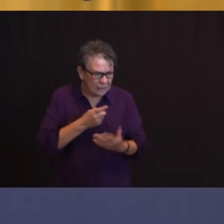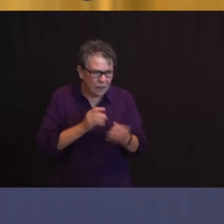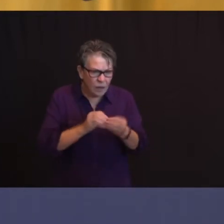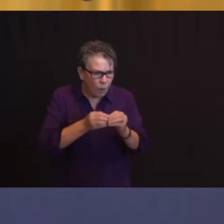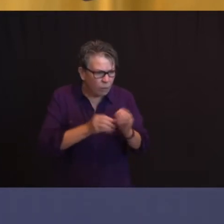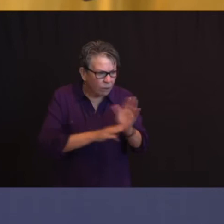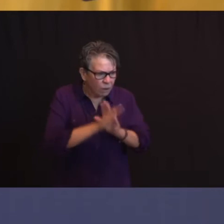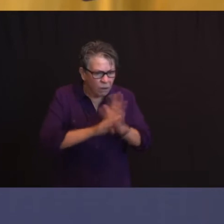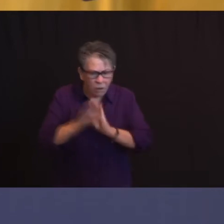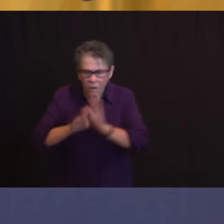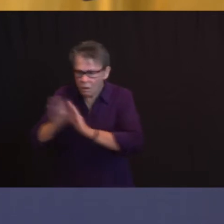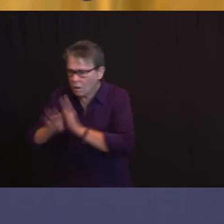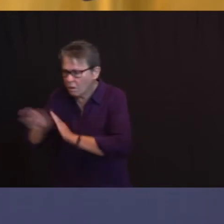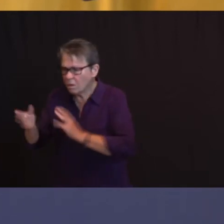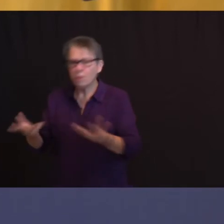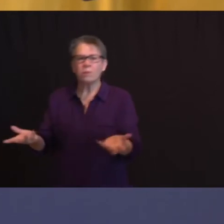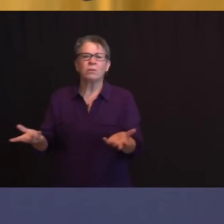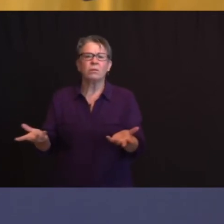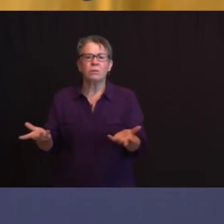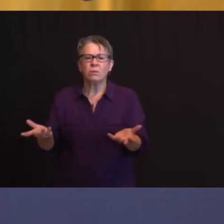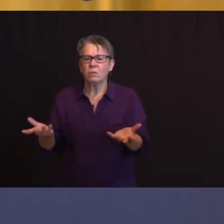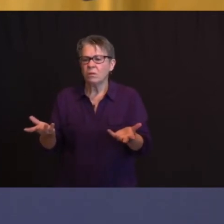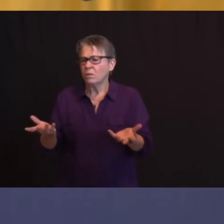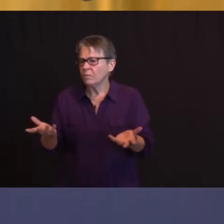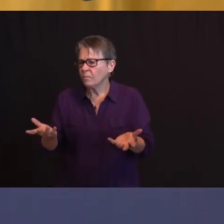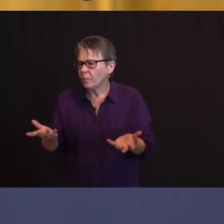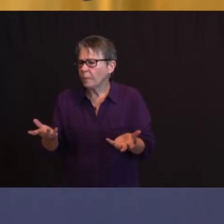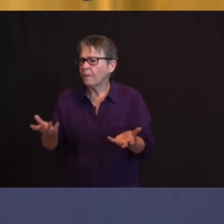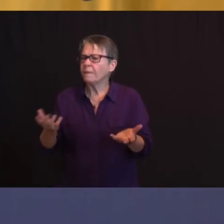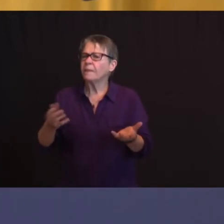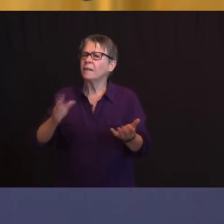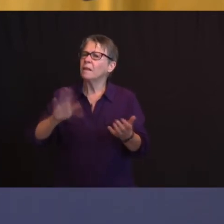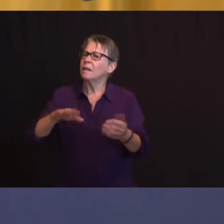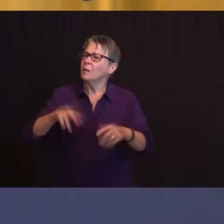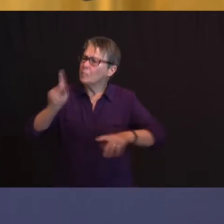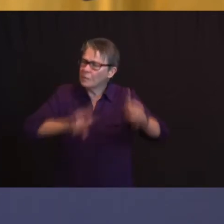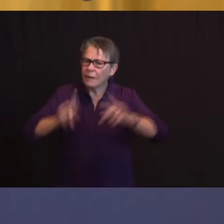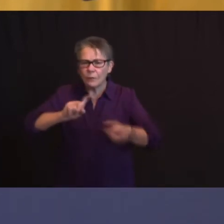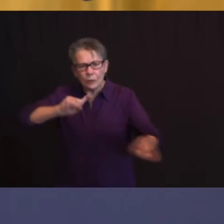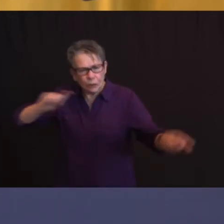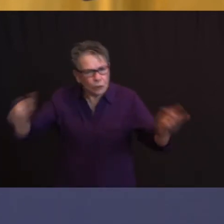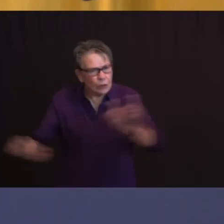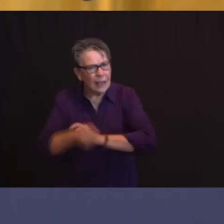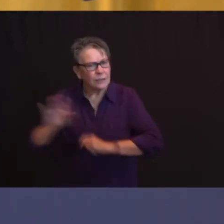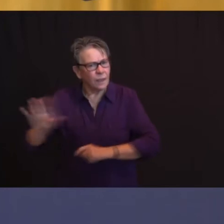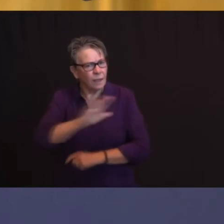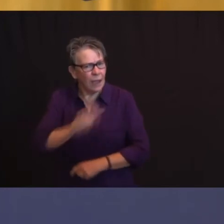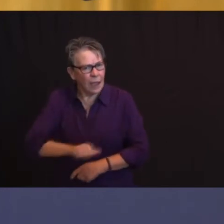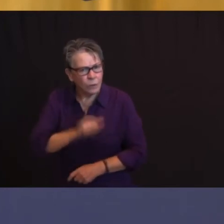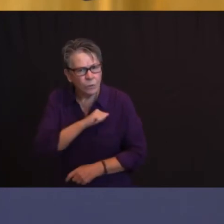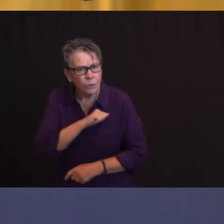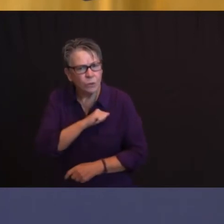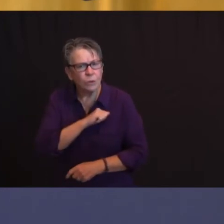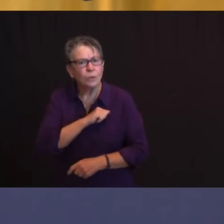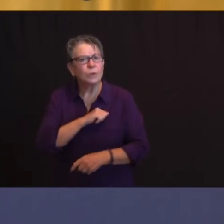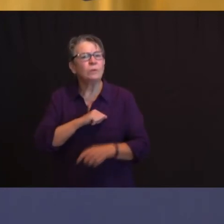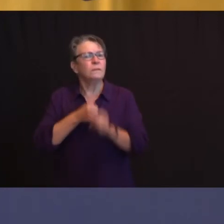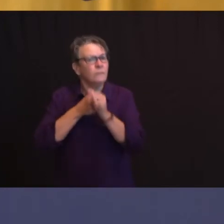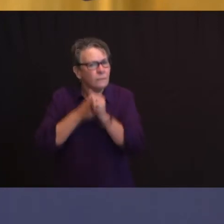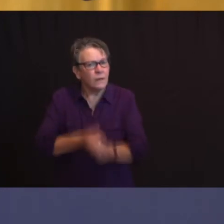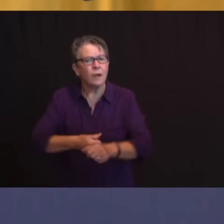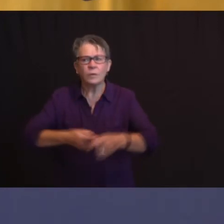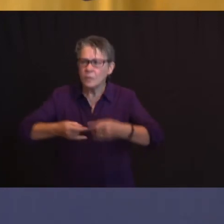that in March as a theoretical matter because we were using Ebola and H1N1 as our guide. We now know it with COVID because